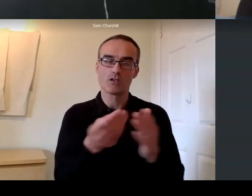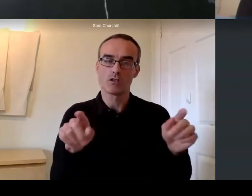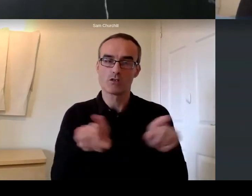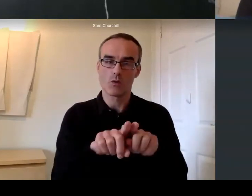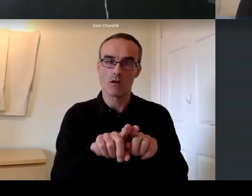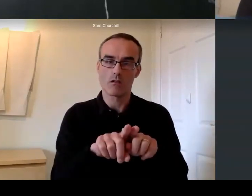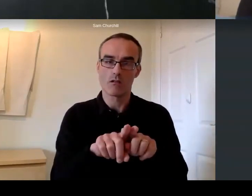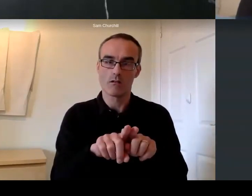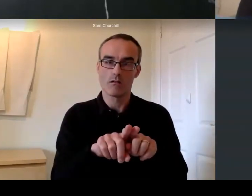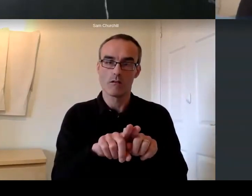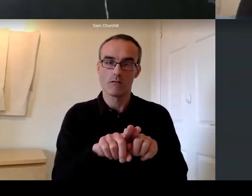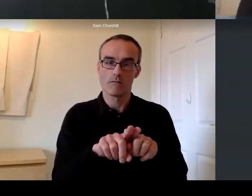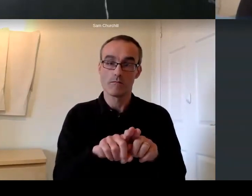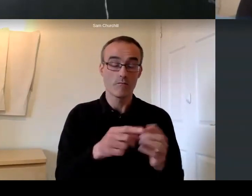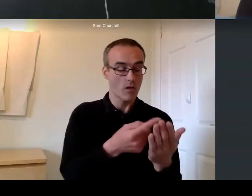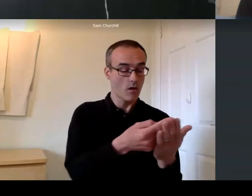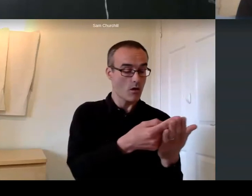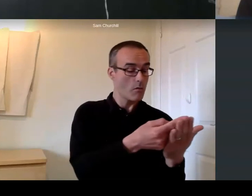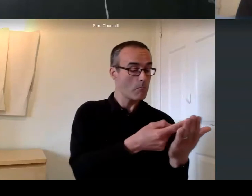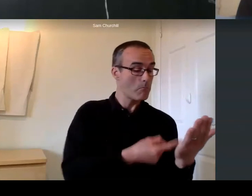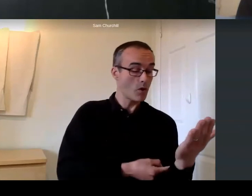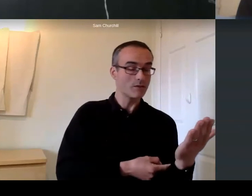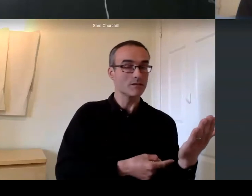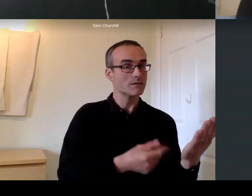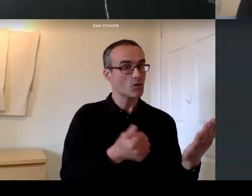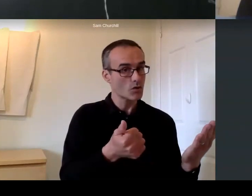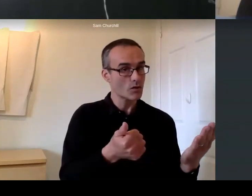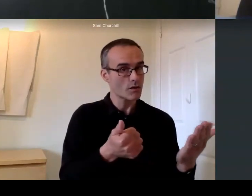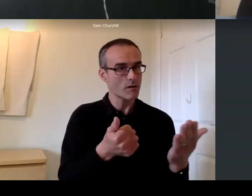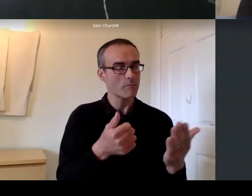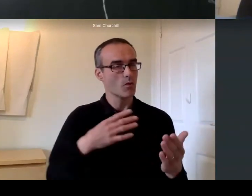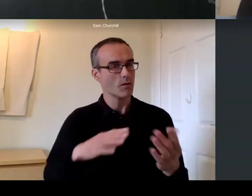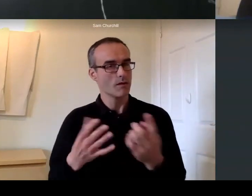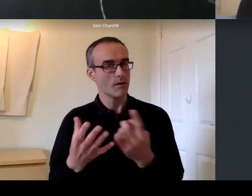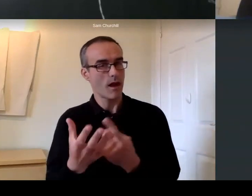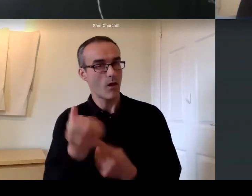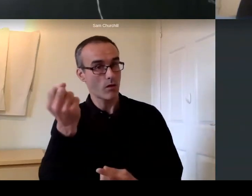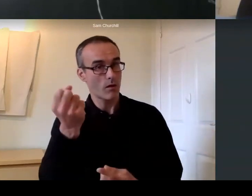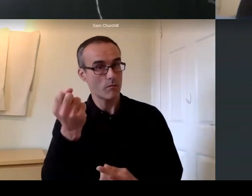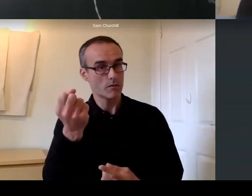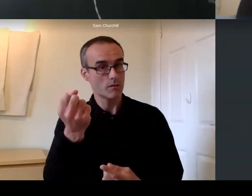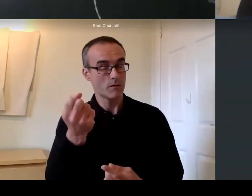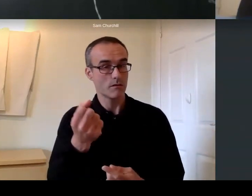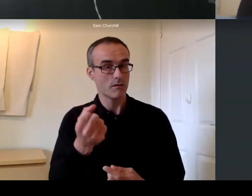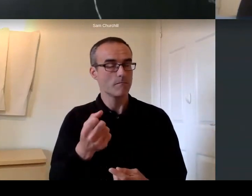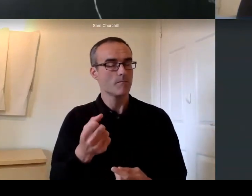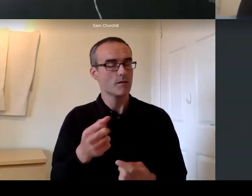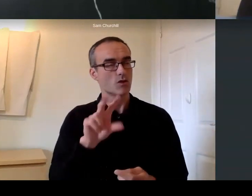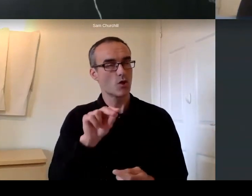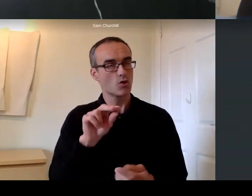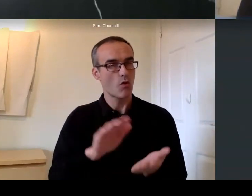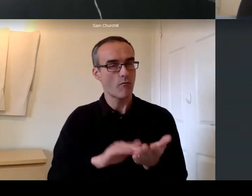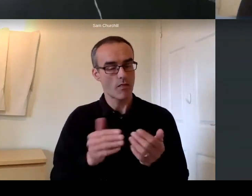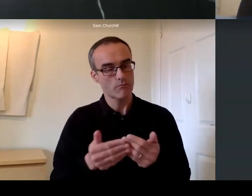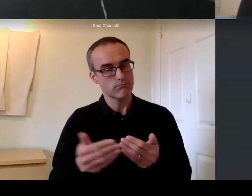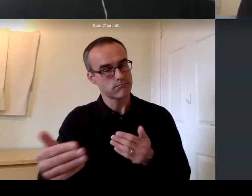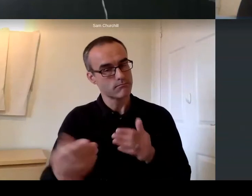coming out of these policies, in the next 12 months. Otherwise, we'll still be talking about the same thing 20 years on. And hopefully, we can tackle